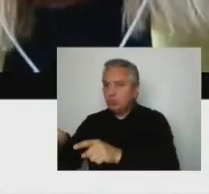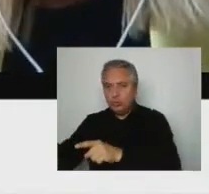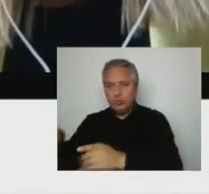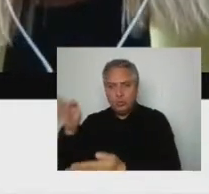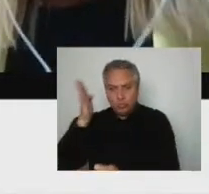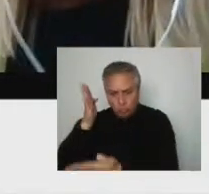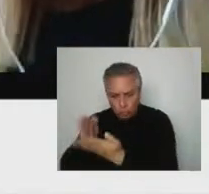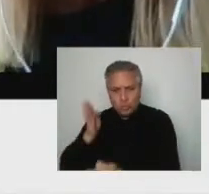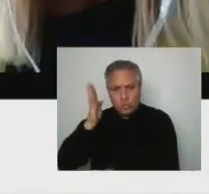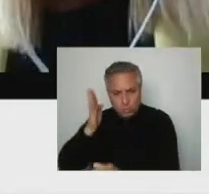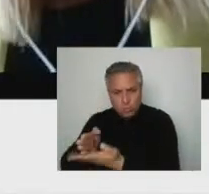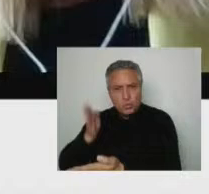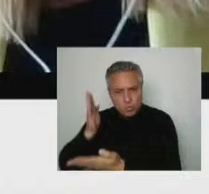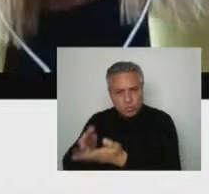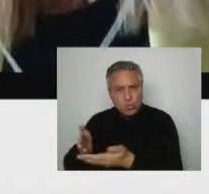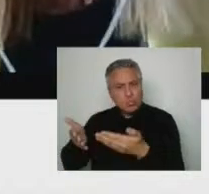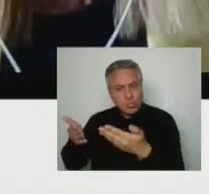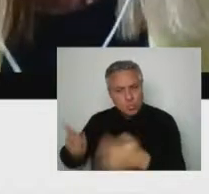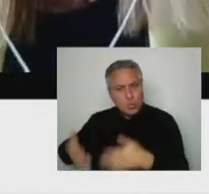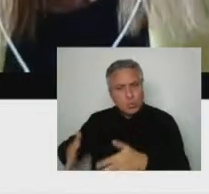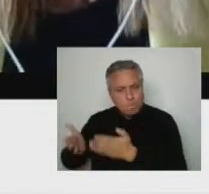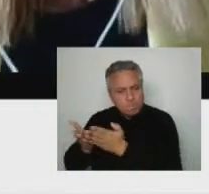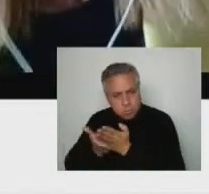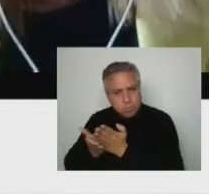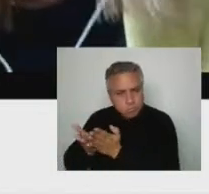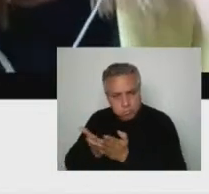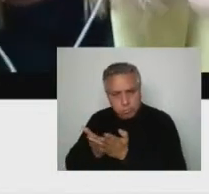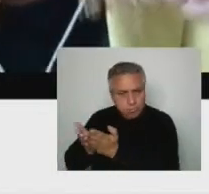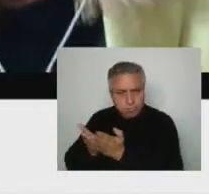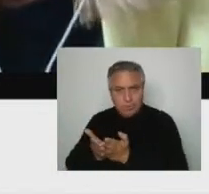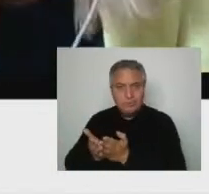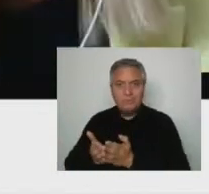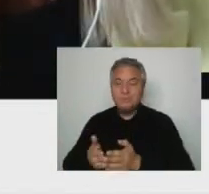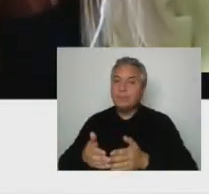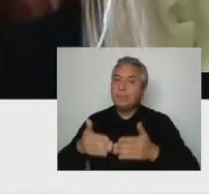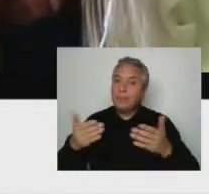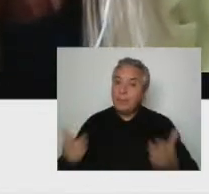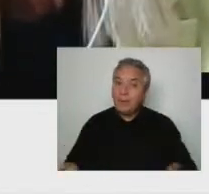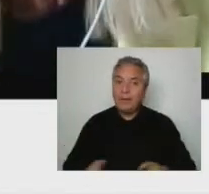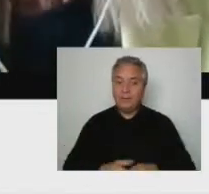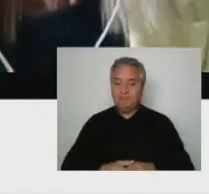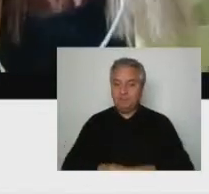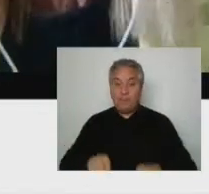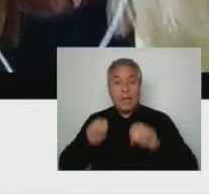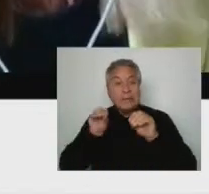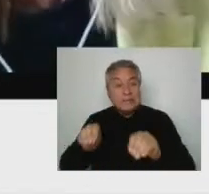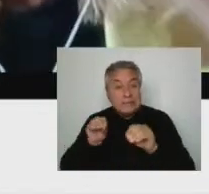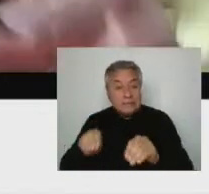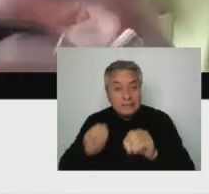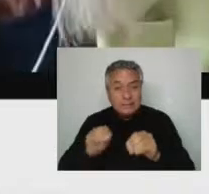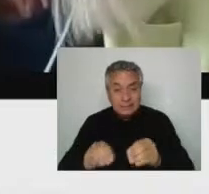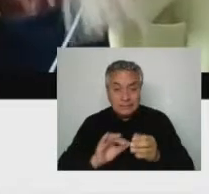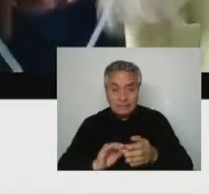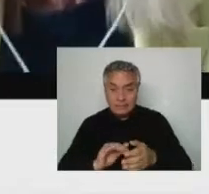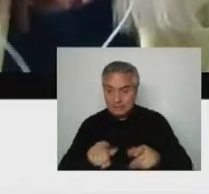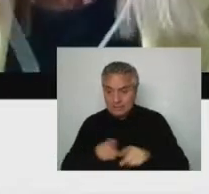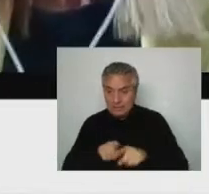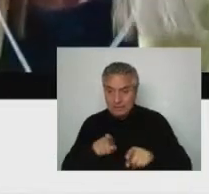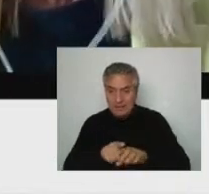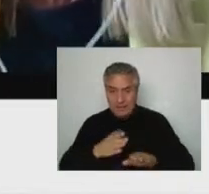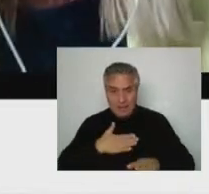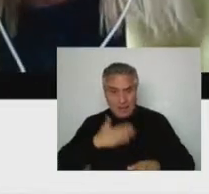after school, even in many disciplines. So there is a very, very low development of digital competencies in order